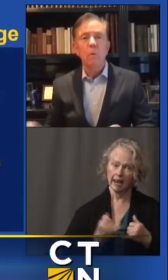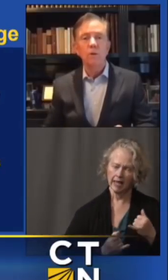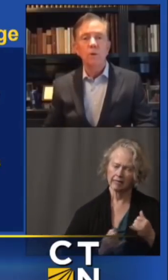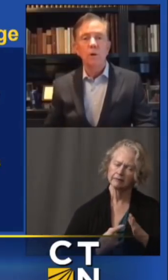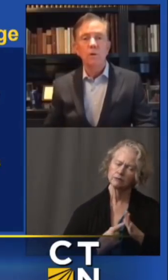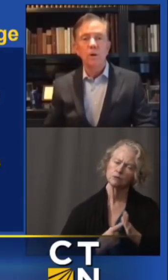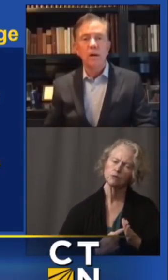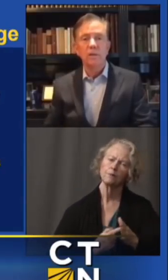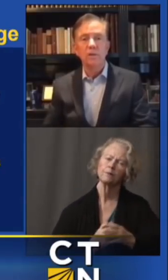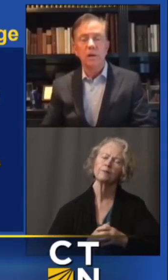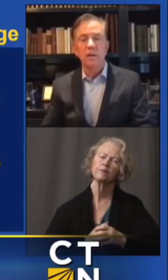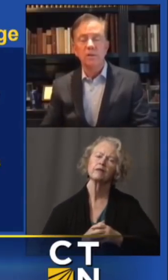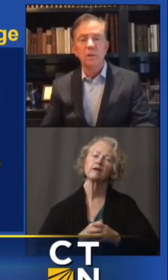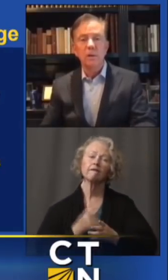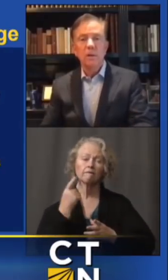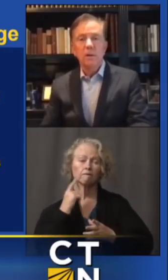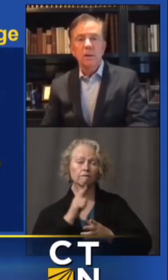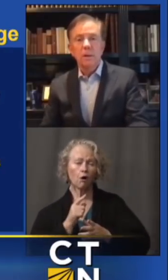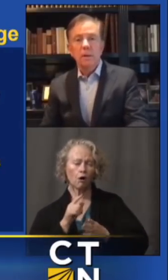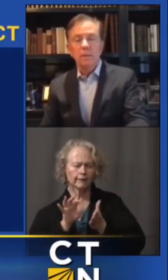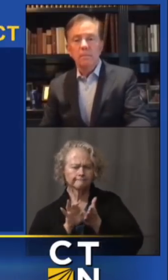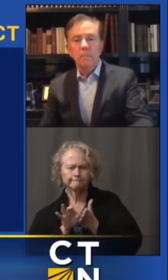what we're doing on track and trace.